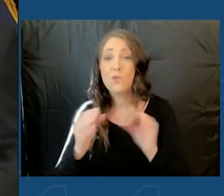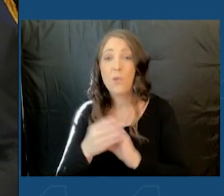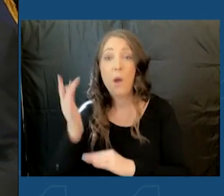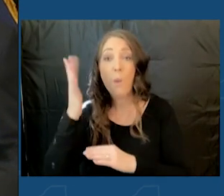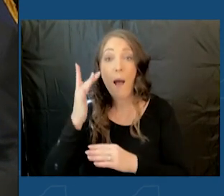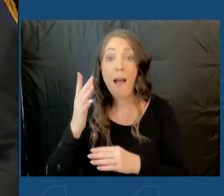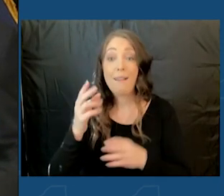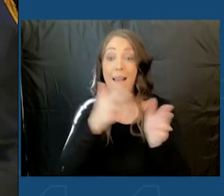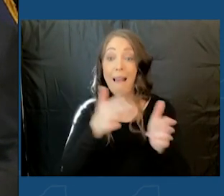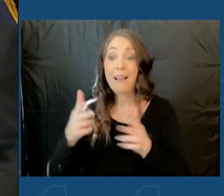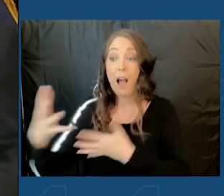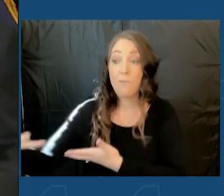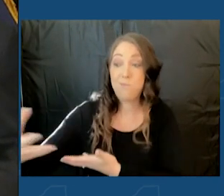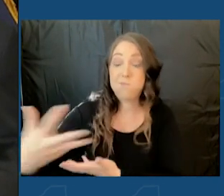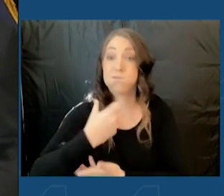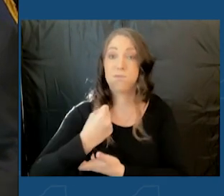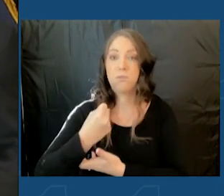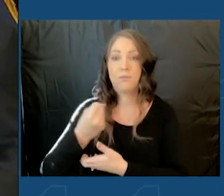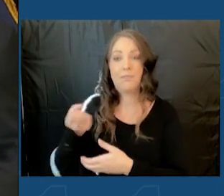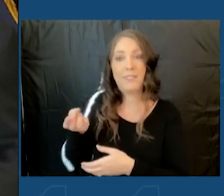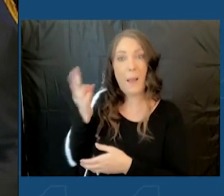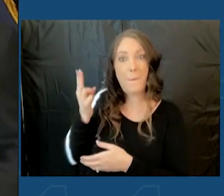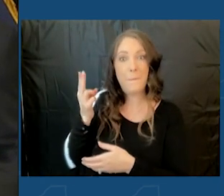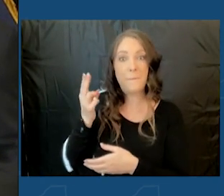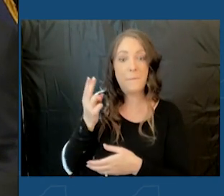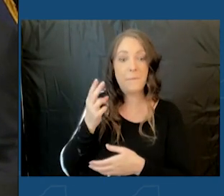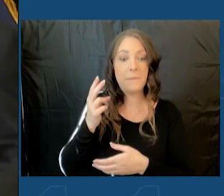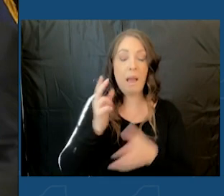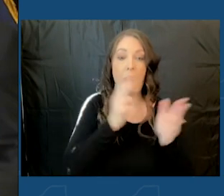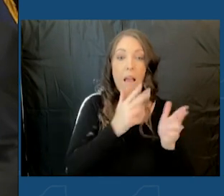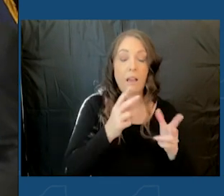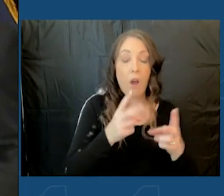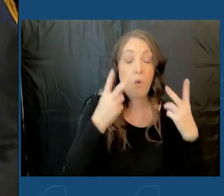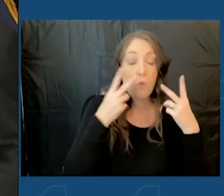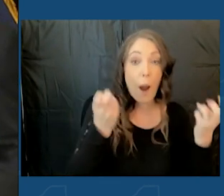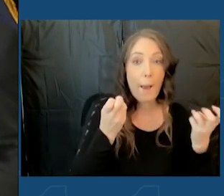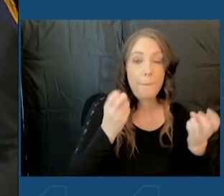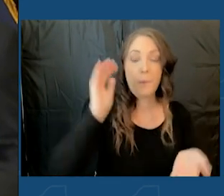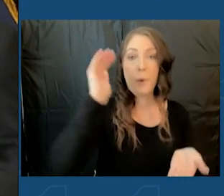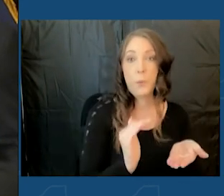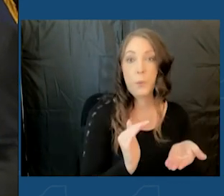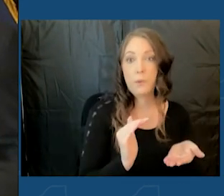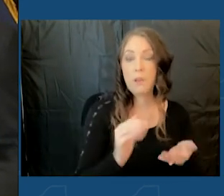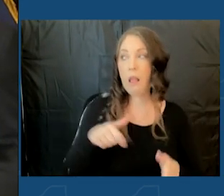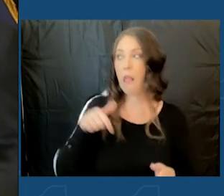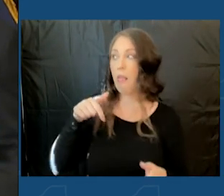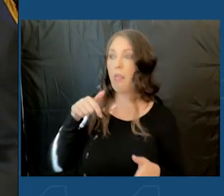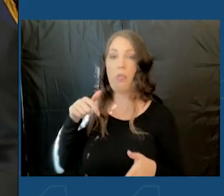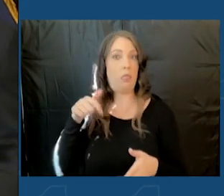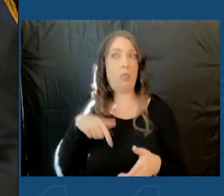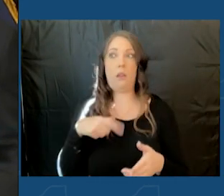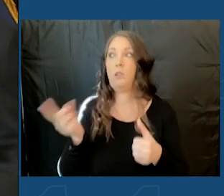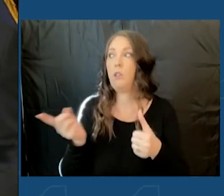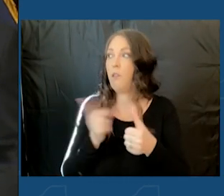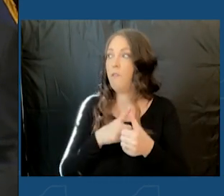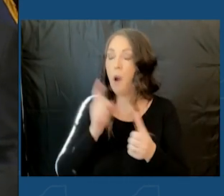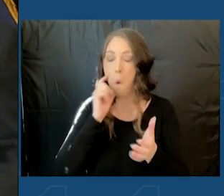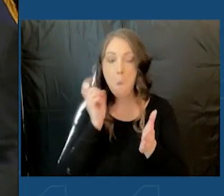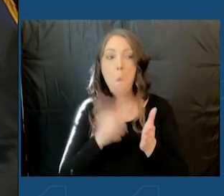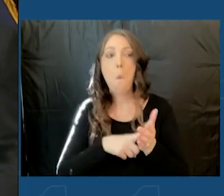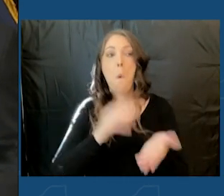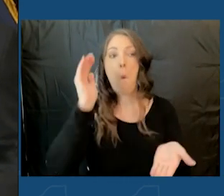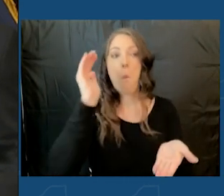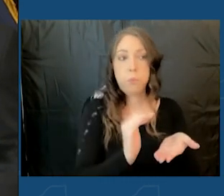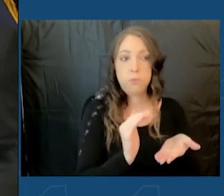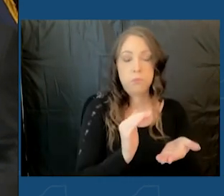Gun seizures are up, and gun crimes are down. And this is the first notable decrease in gun violence since we really had a spike in 2020.